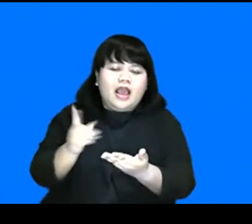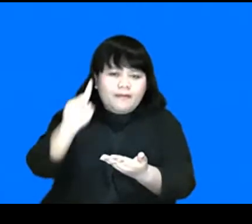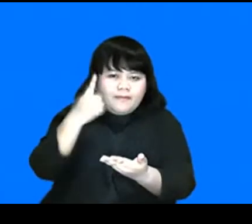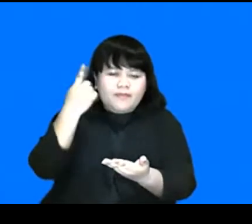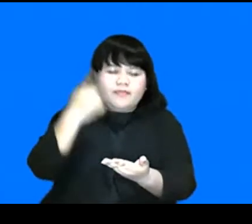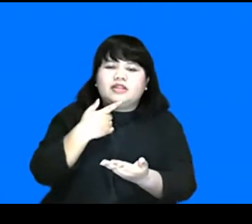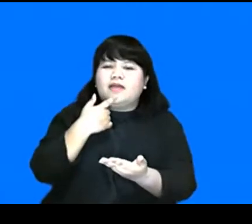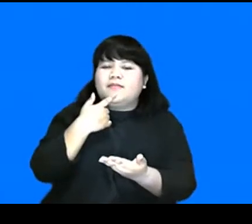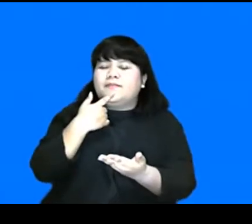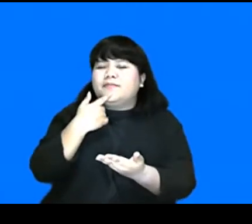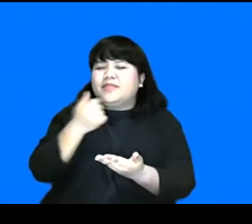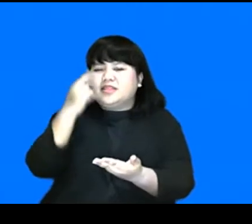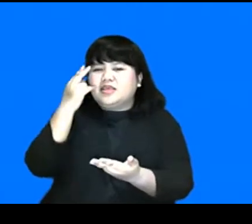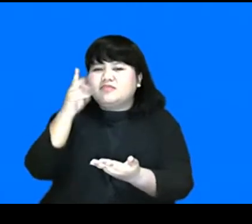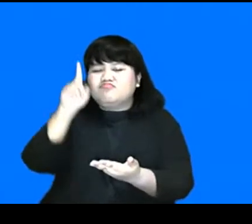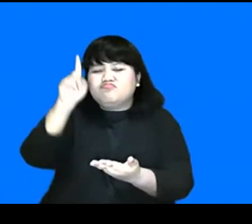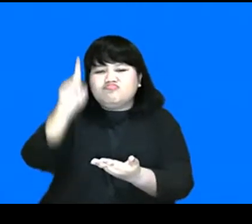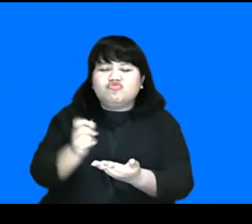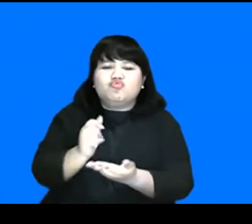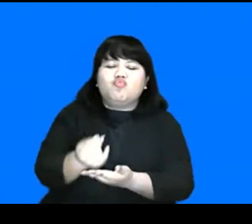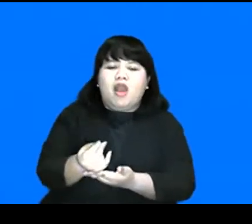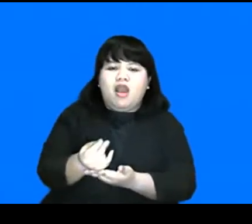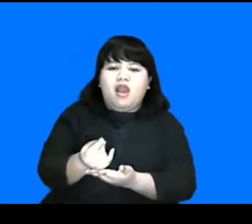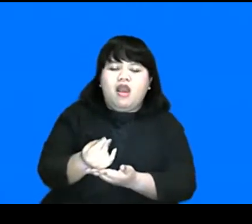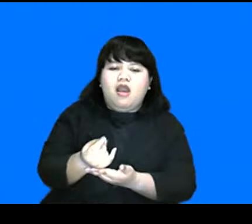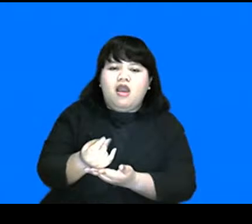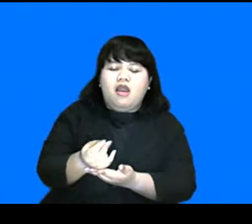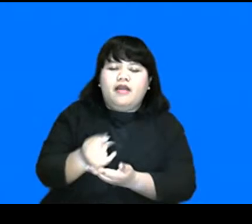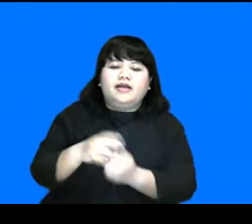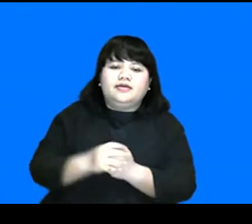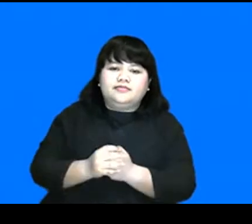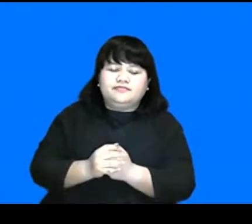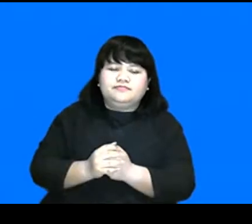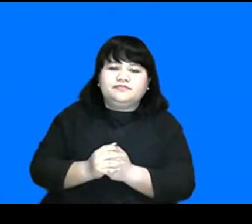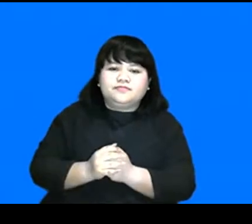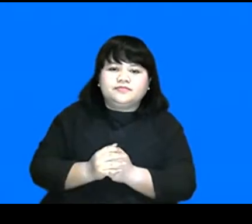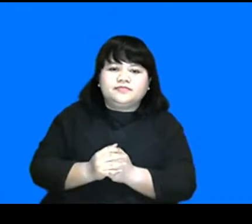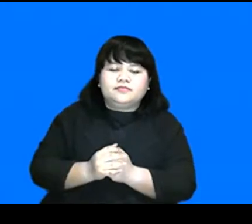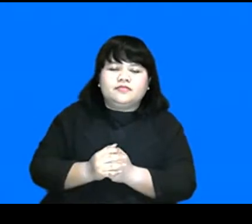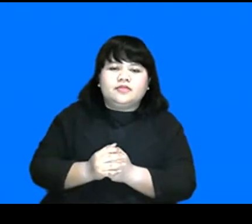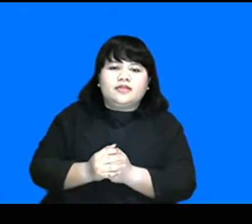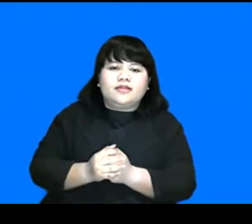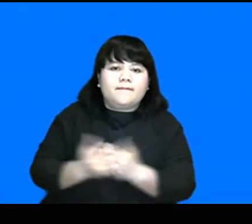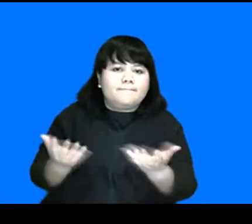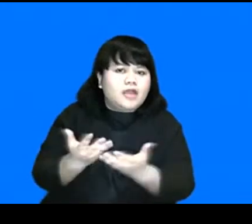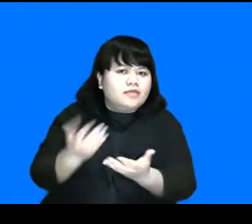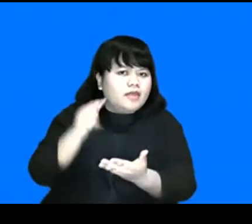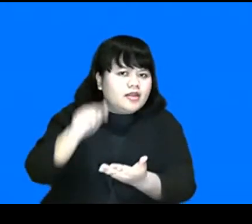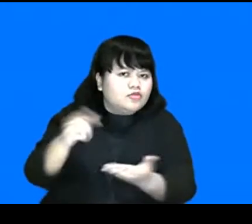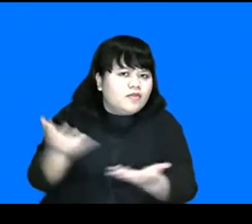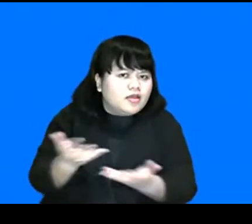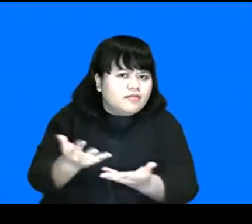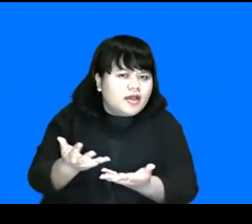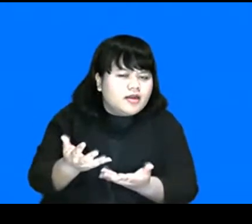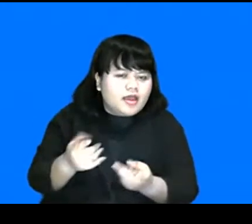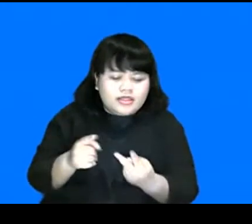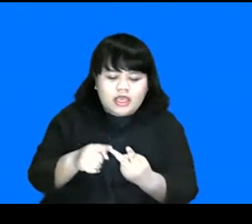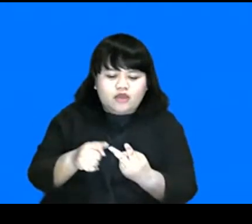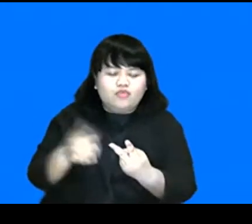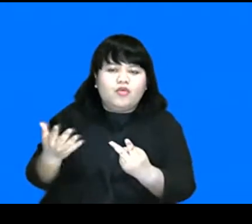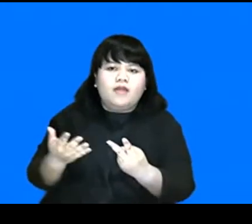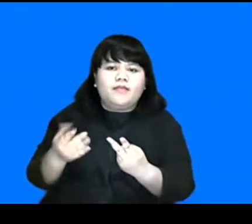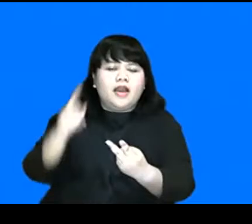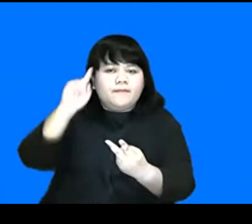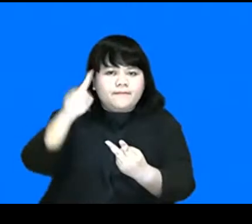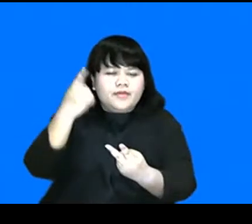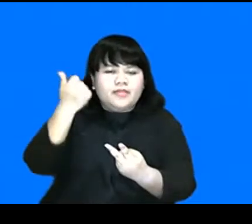One, confiscate all of the property of the citizenry, which is not okay, right? Number two, the government can engage in business, right? Mm.